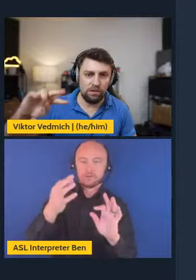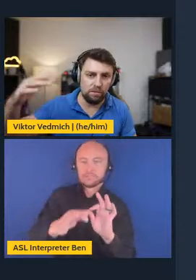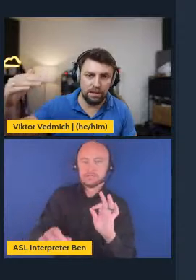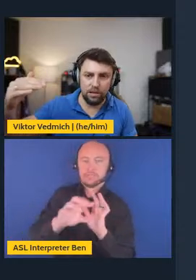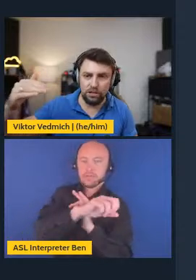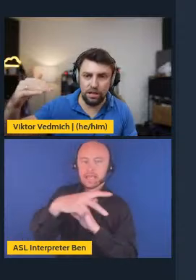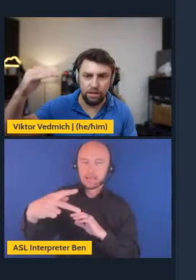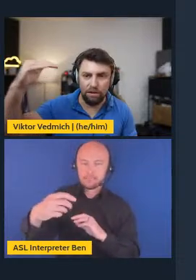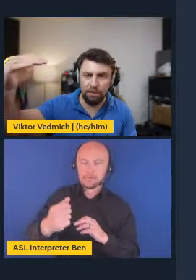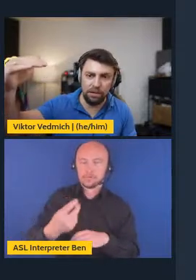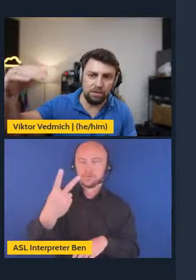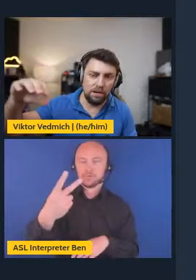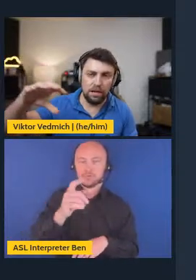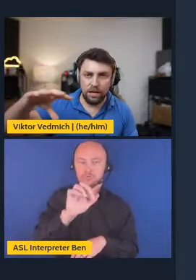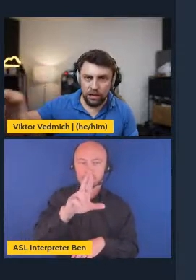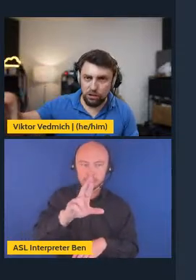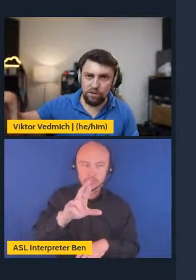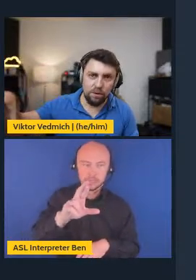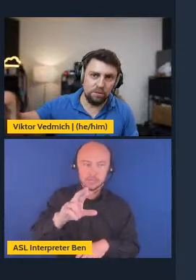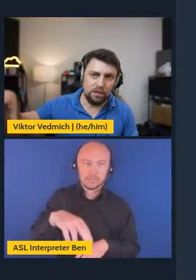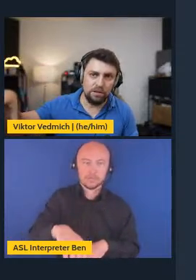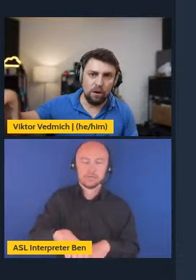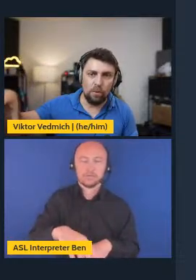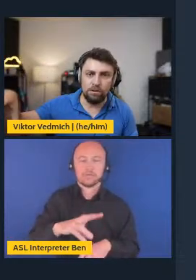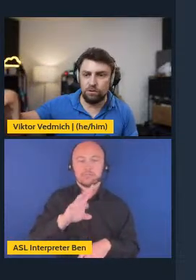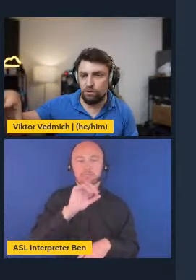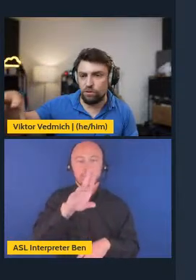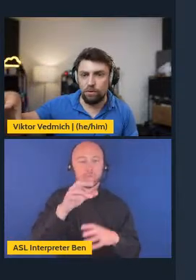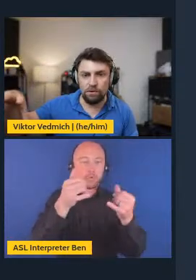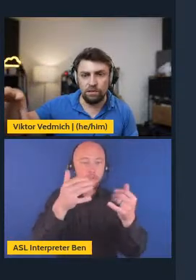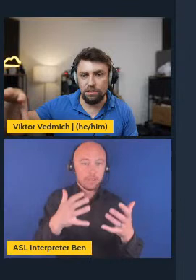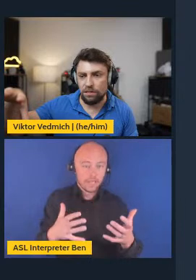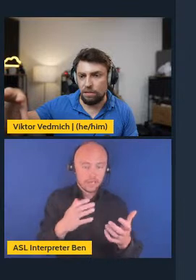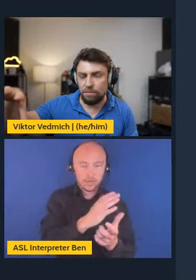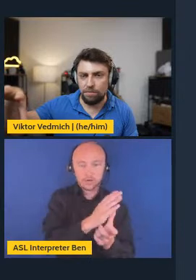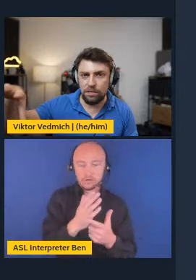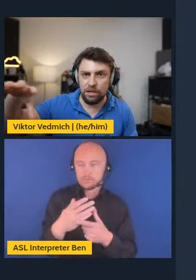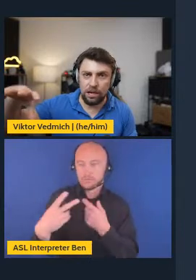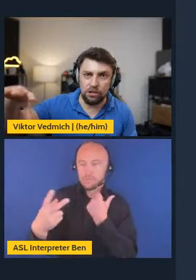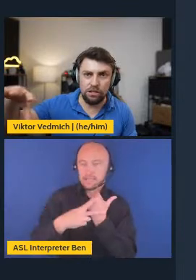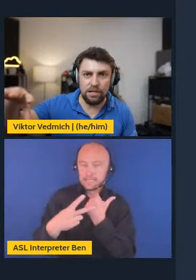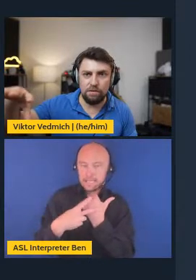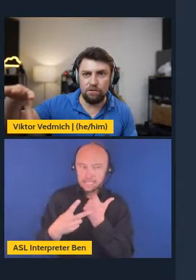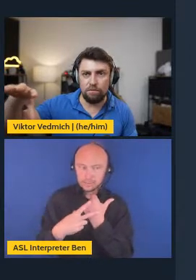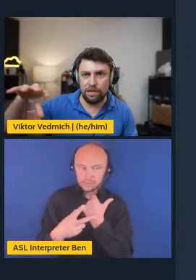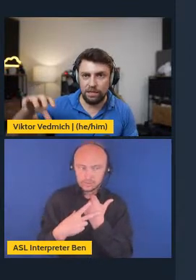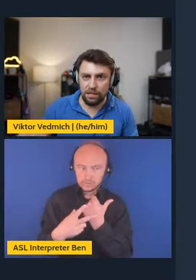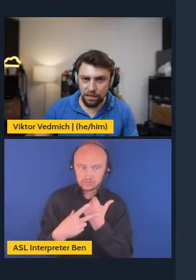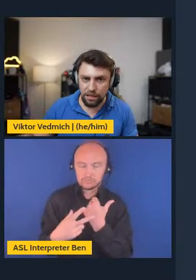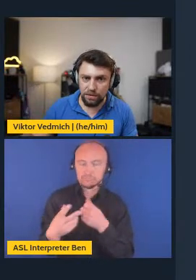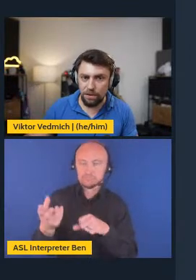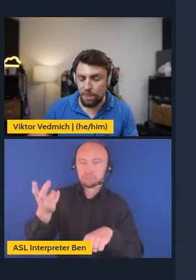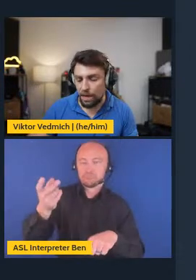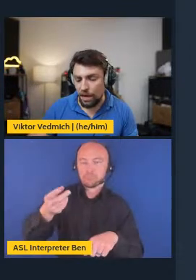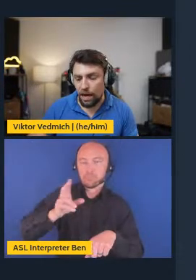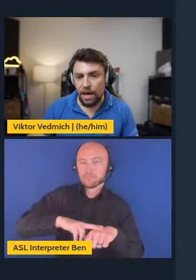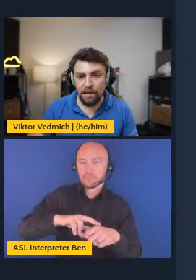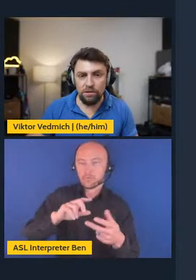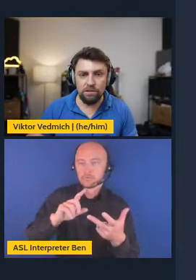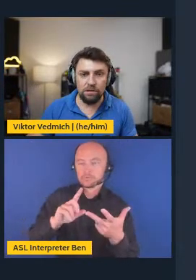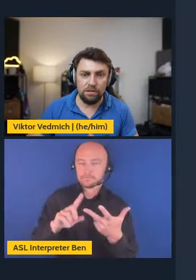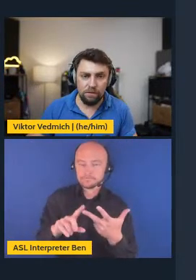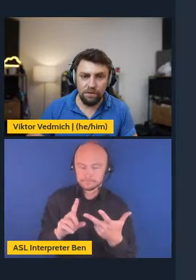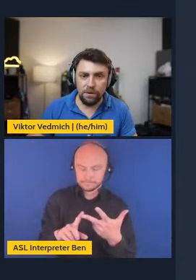two-tier application like web layer, cache, of course, because I want to store some in-cache data from my data layer.